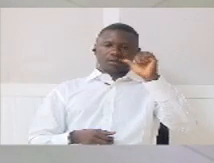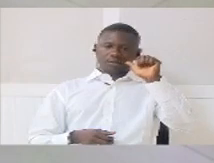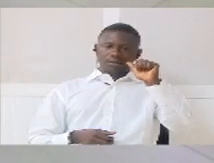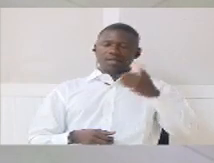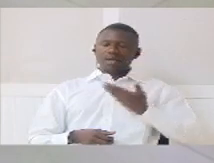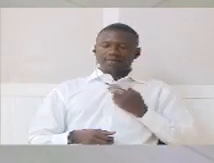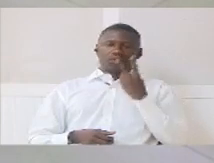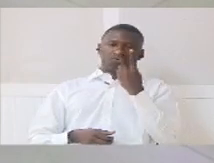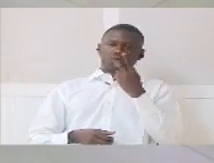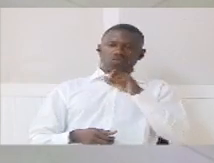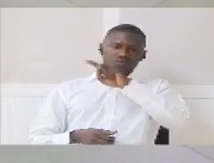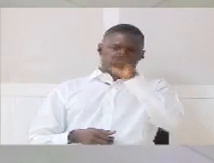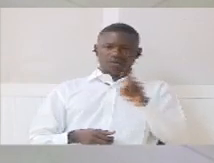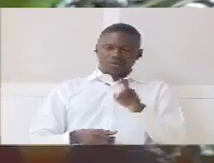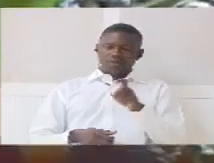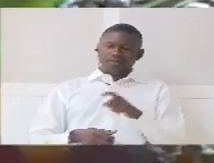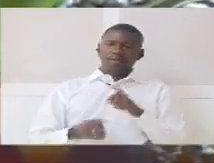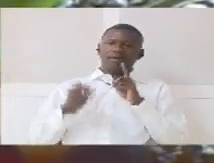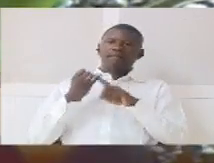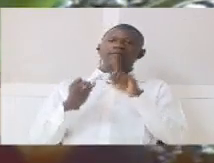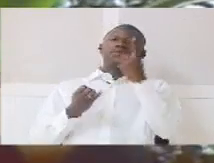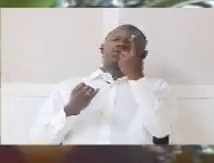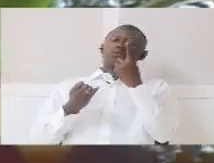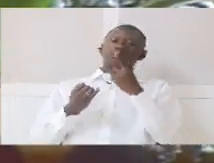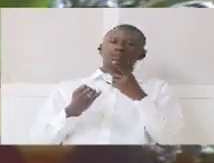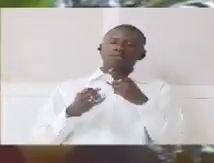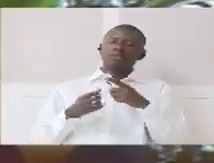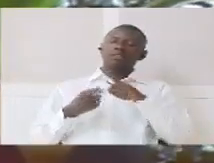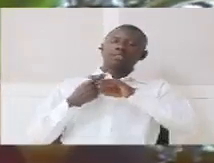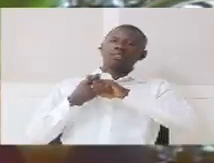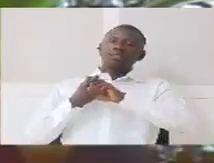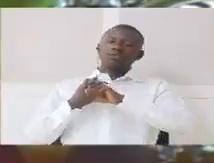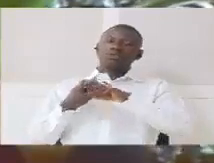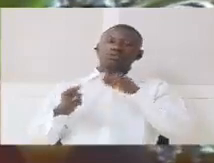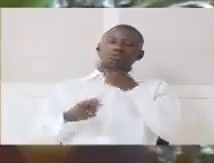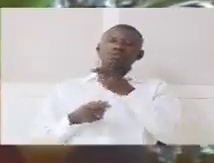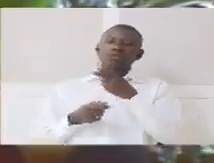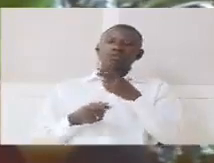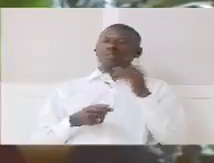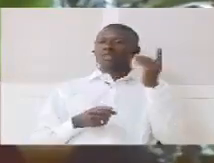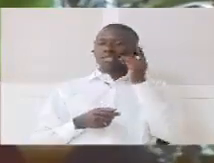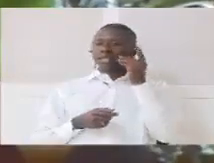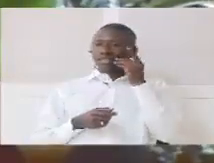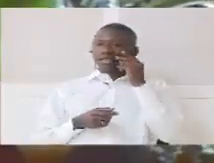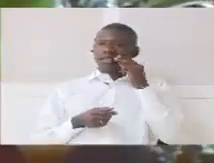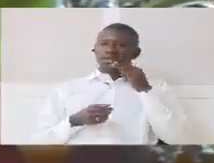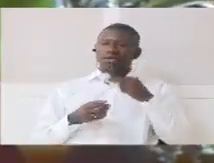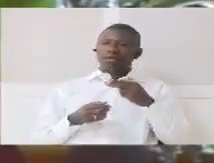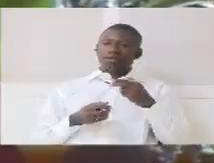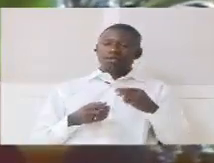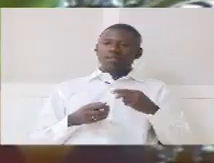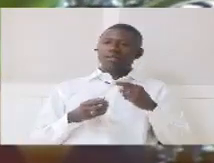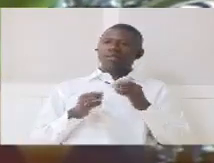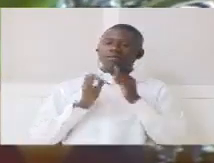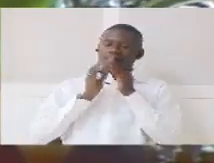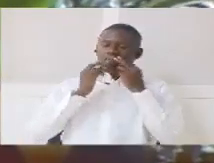Akaya nyini nkala fulale soto. The first one is in relation to the daily updates that you gave to